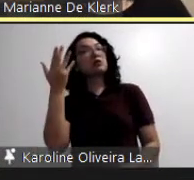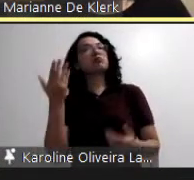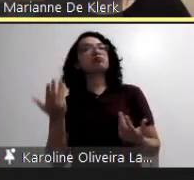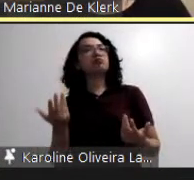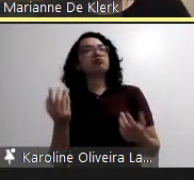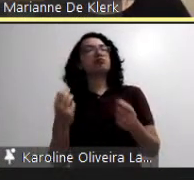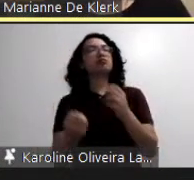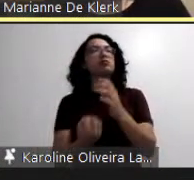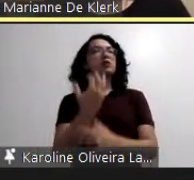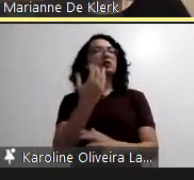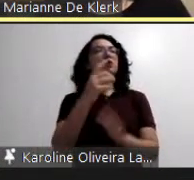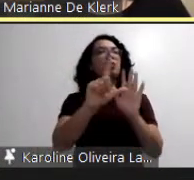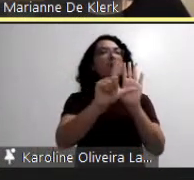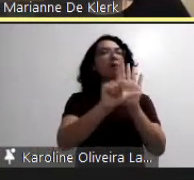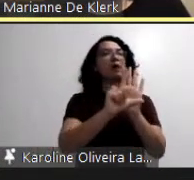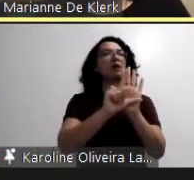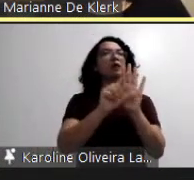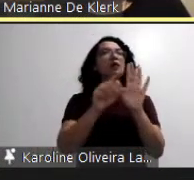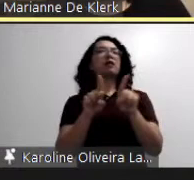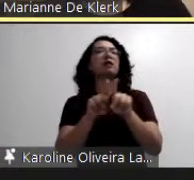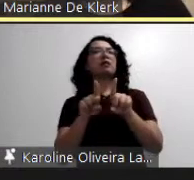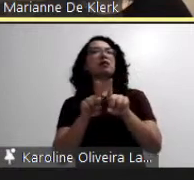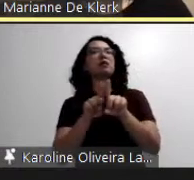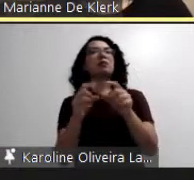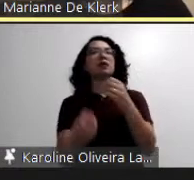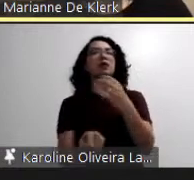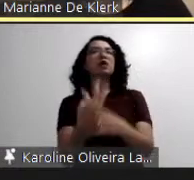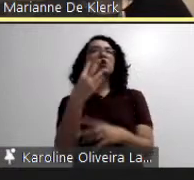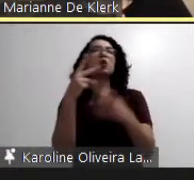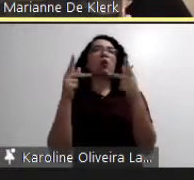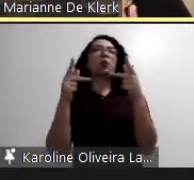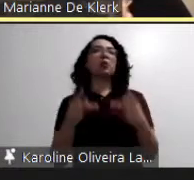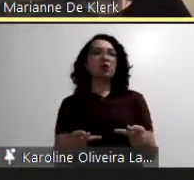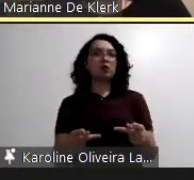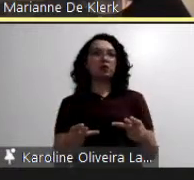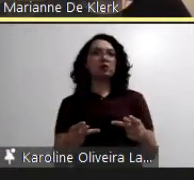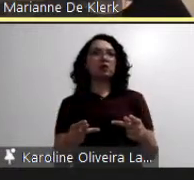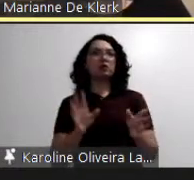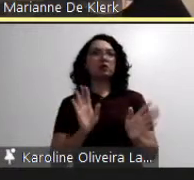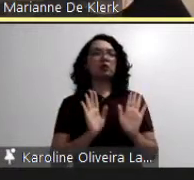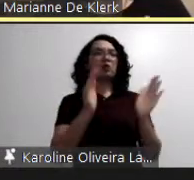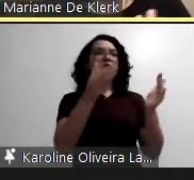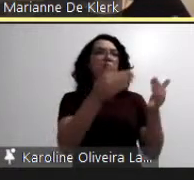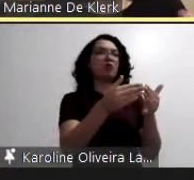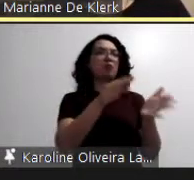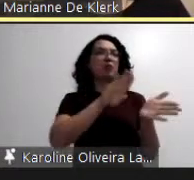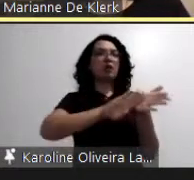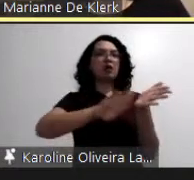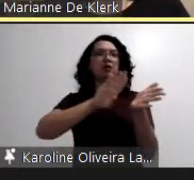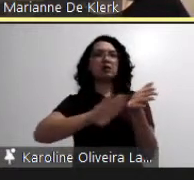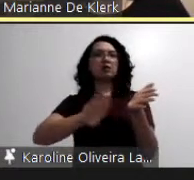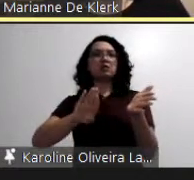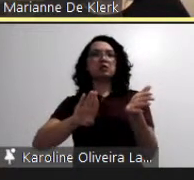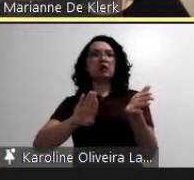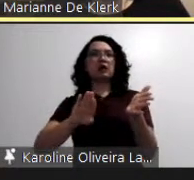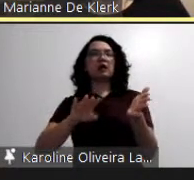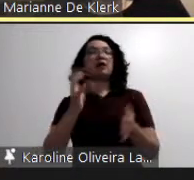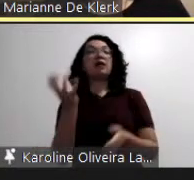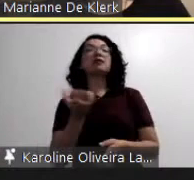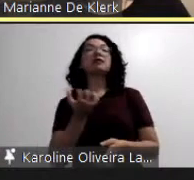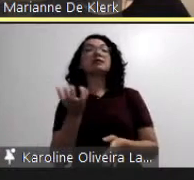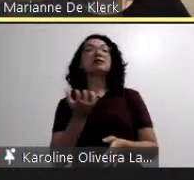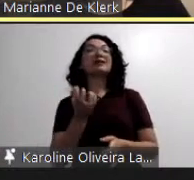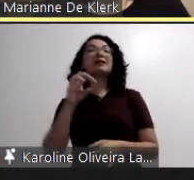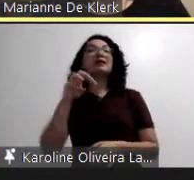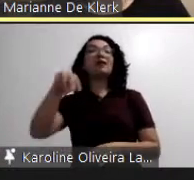and this is something you saw internationally, was developed. The idea was to modernize the city. It did not need this kind of road.